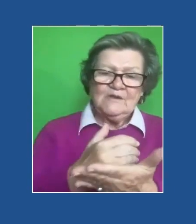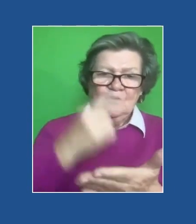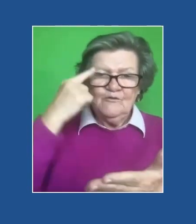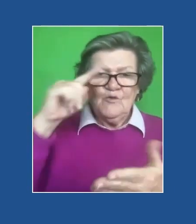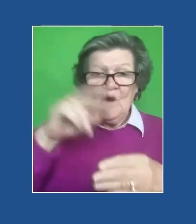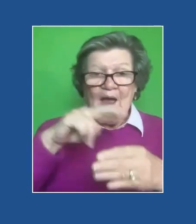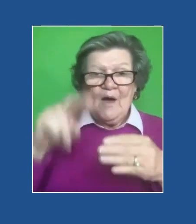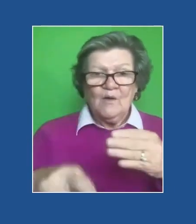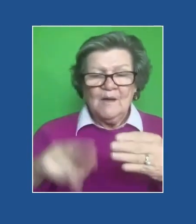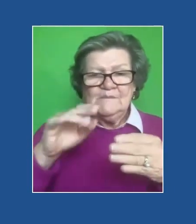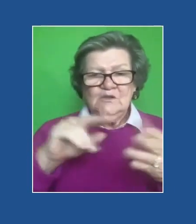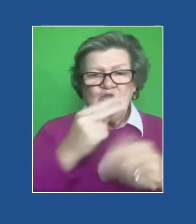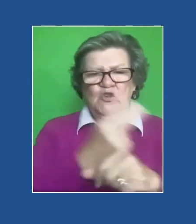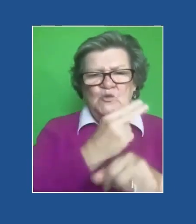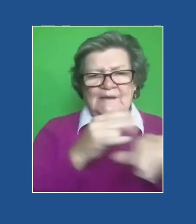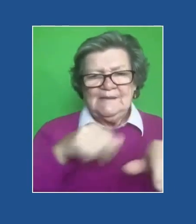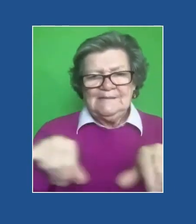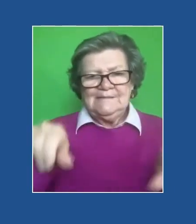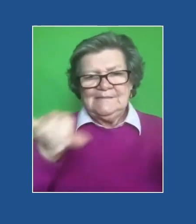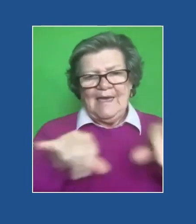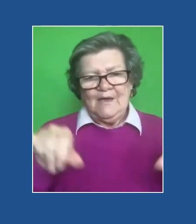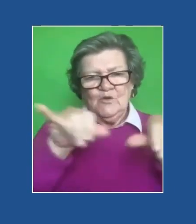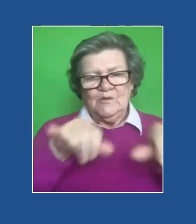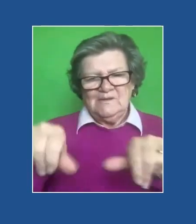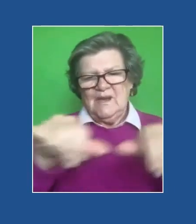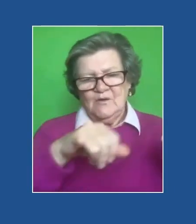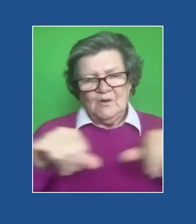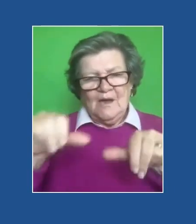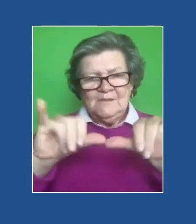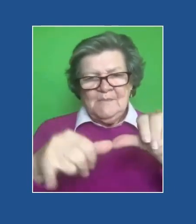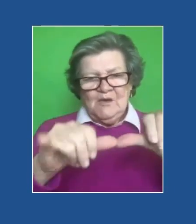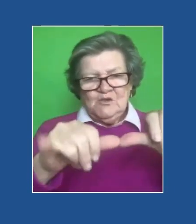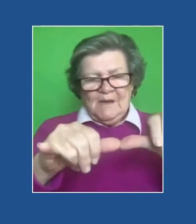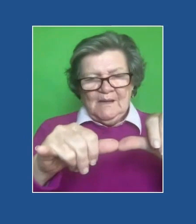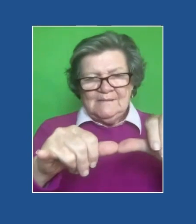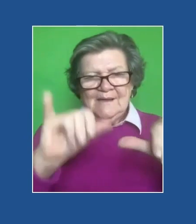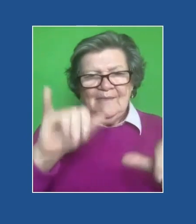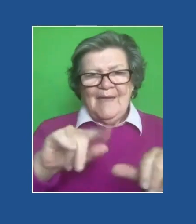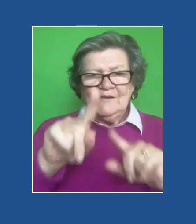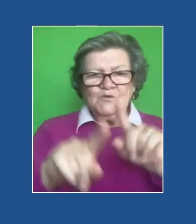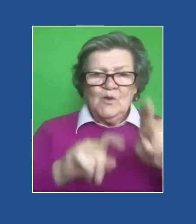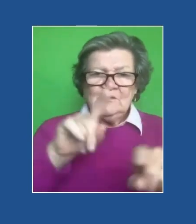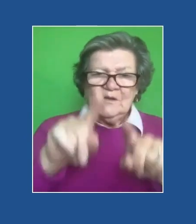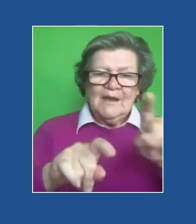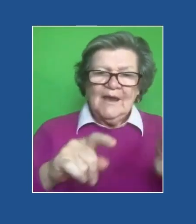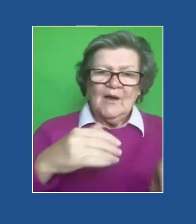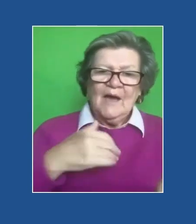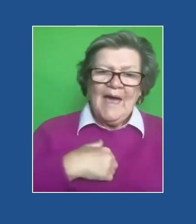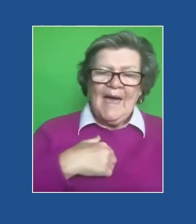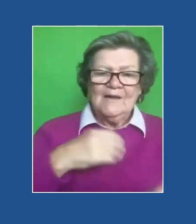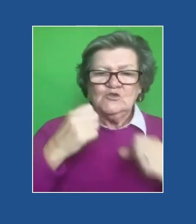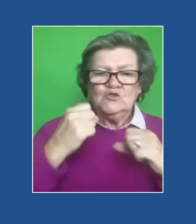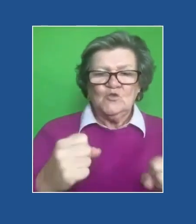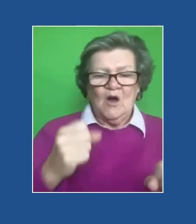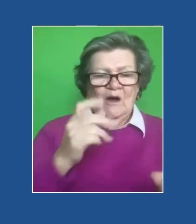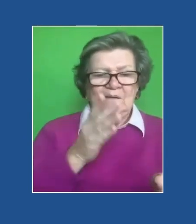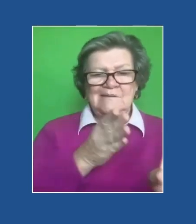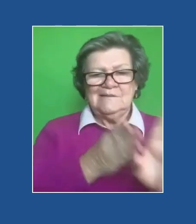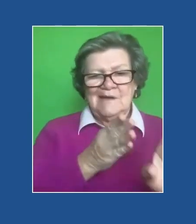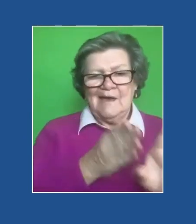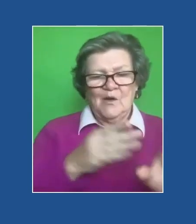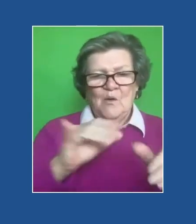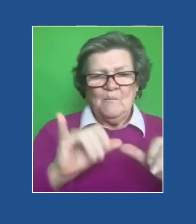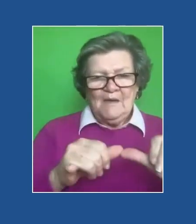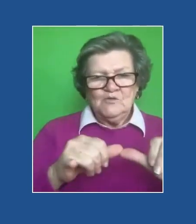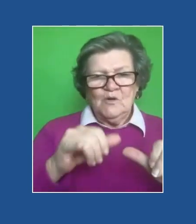using standardized measurements. So these are questionnaires or assessment tools that have strong psychometric properties that are